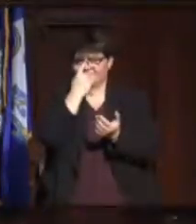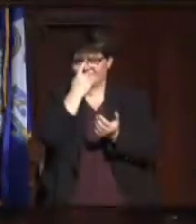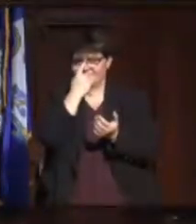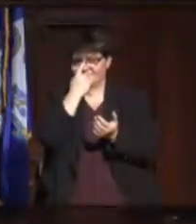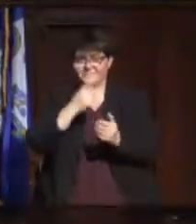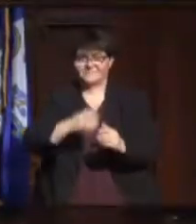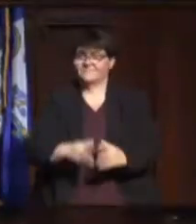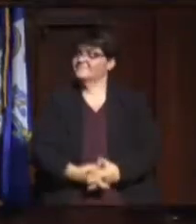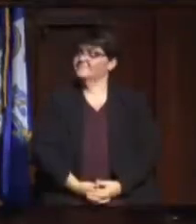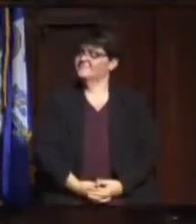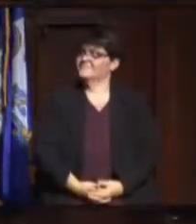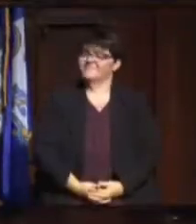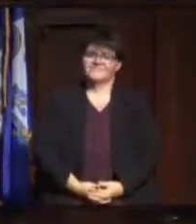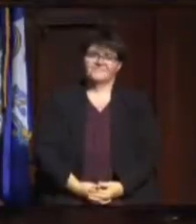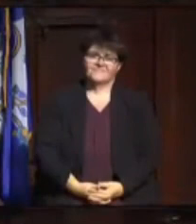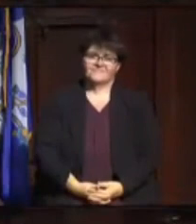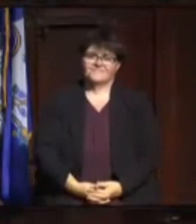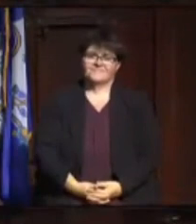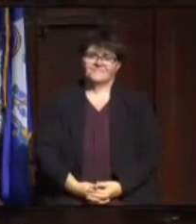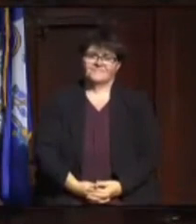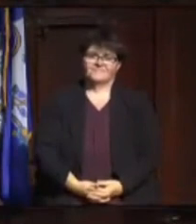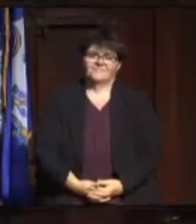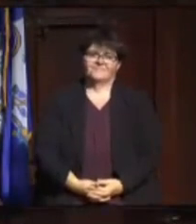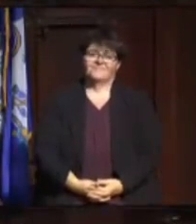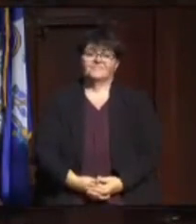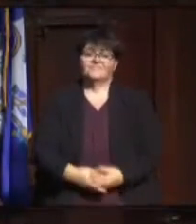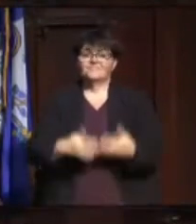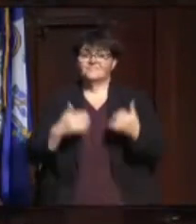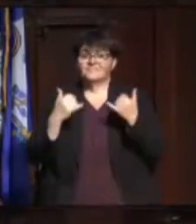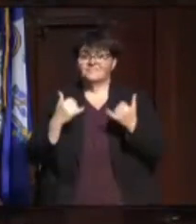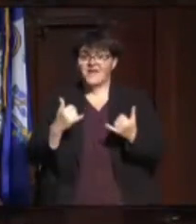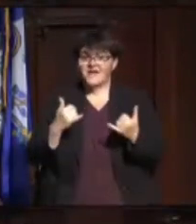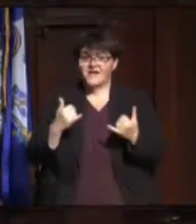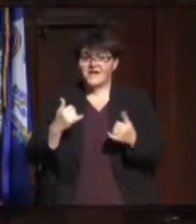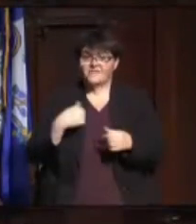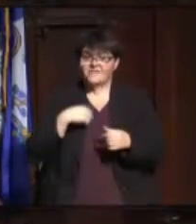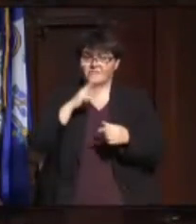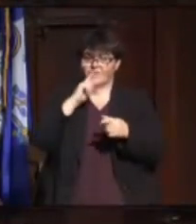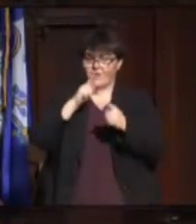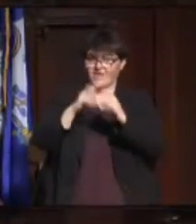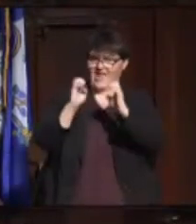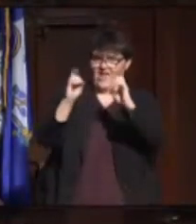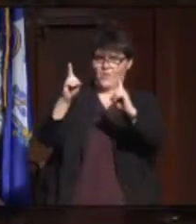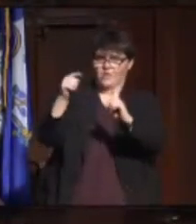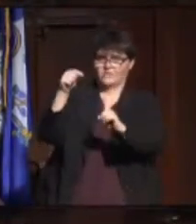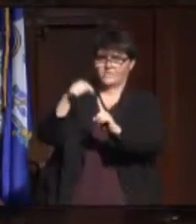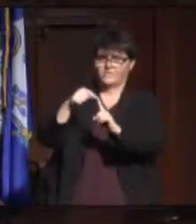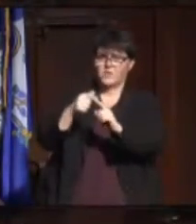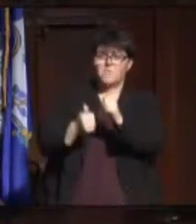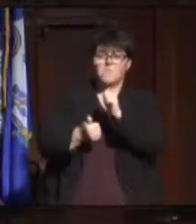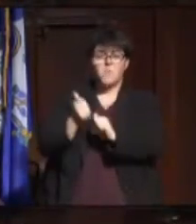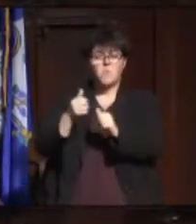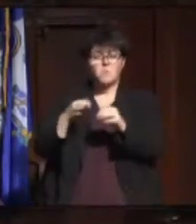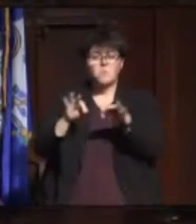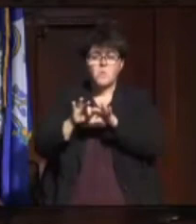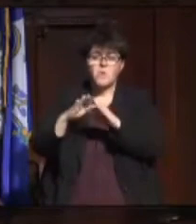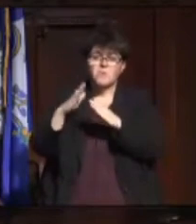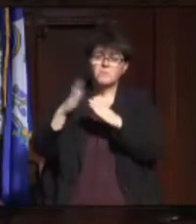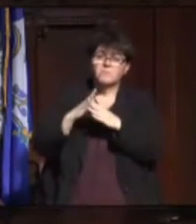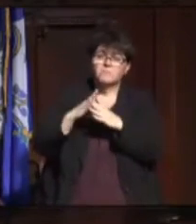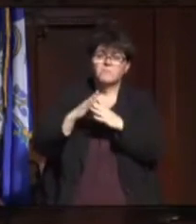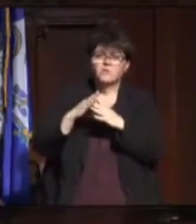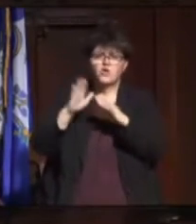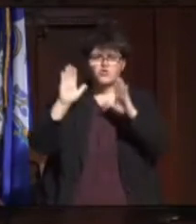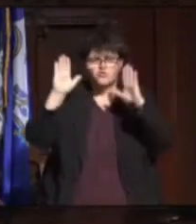Hear a lot about education reform. I would say the most important education reform is a great teacher in the classroom. We have the greatest teachers